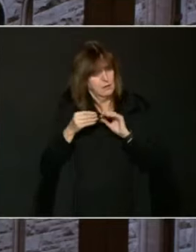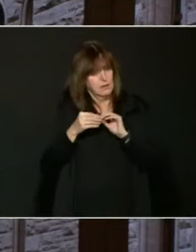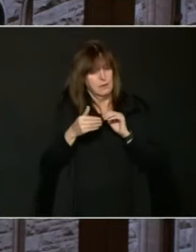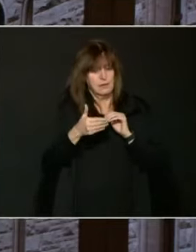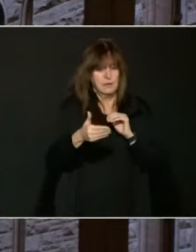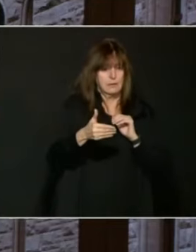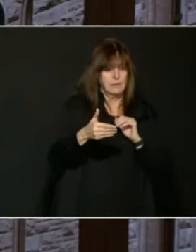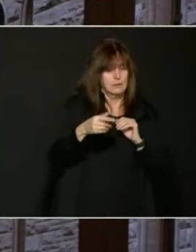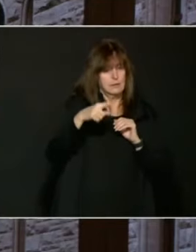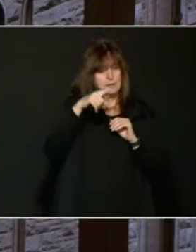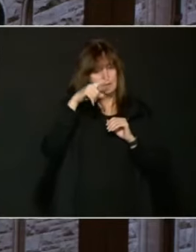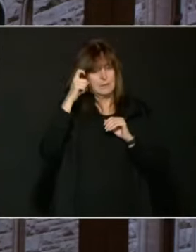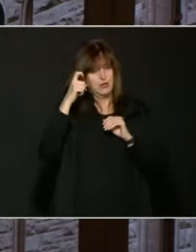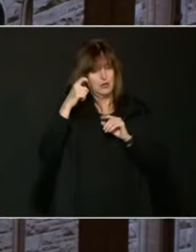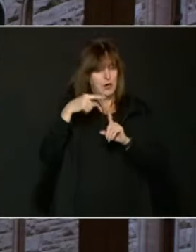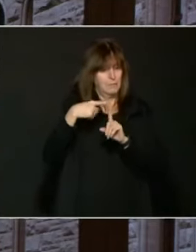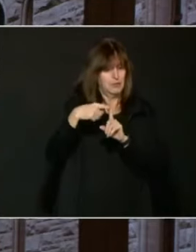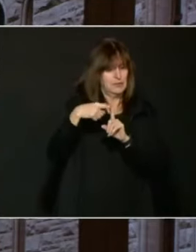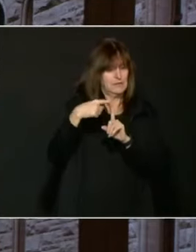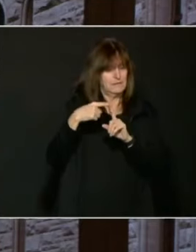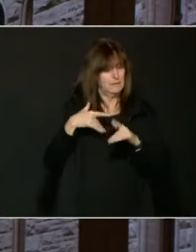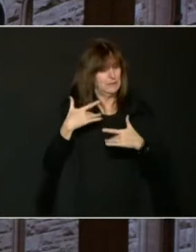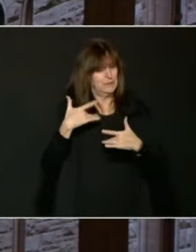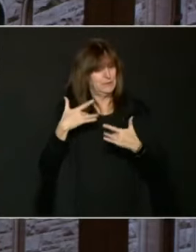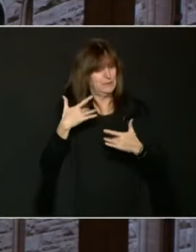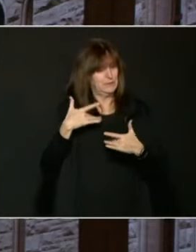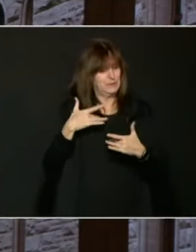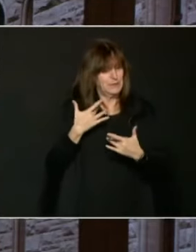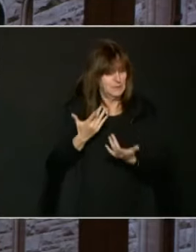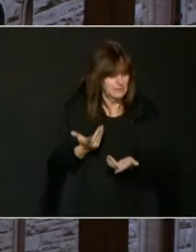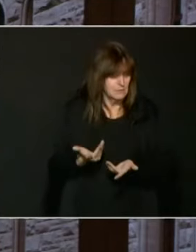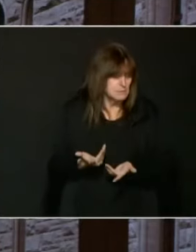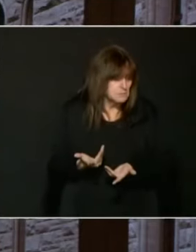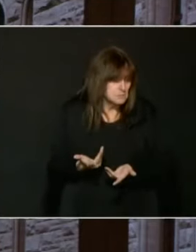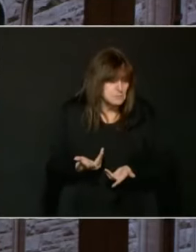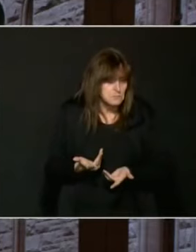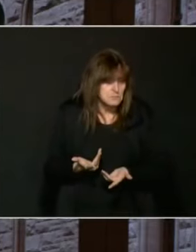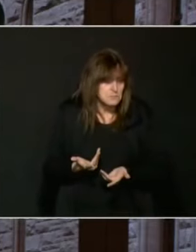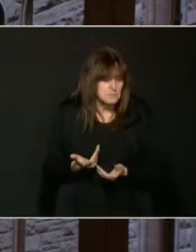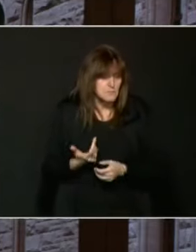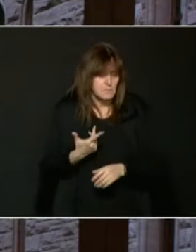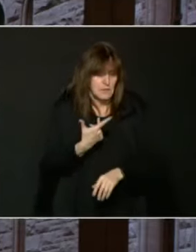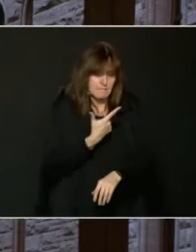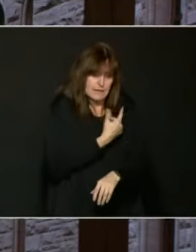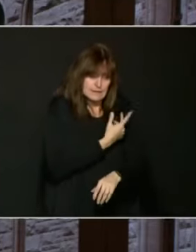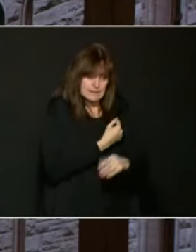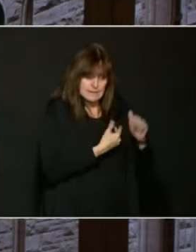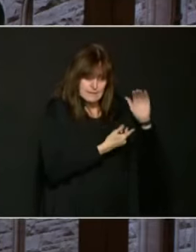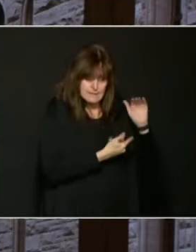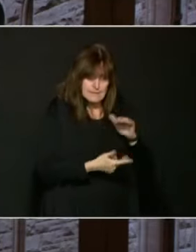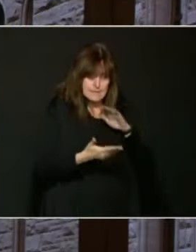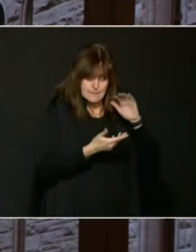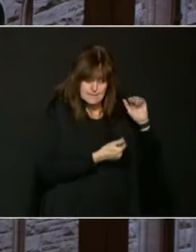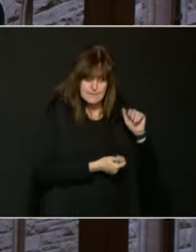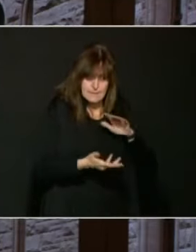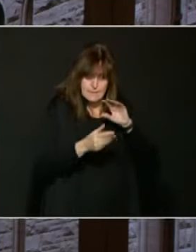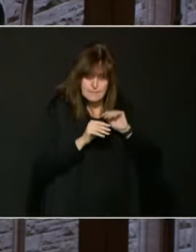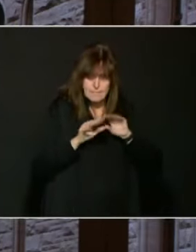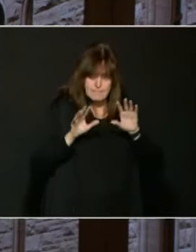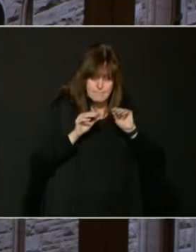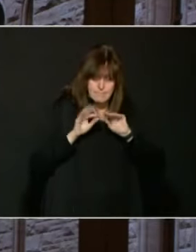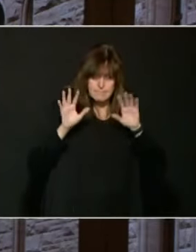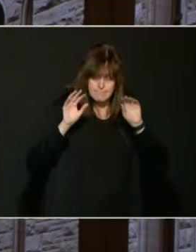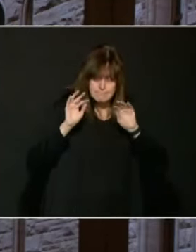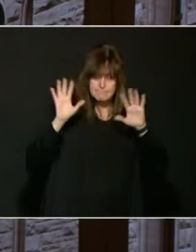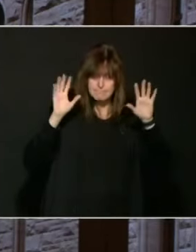that optimism. That gives us hope. We told our public to say, with vaccines coming, and as we're rolling out and doing all the population levels,